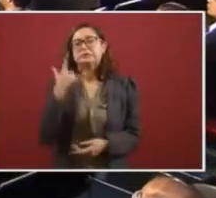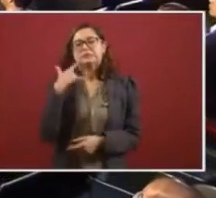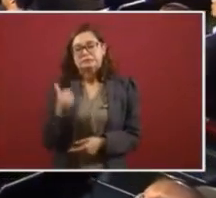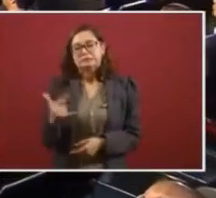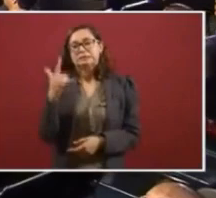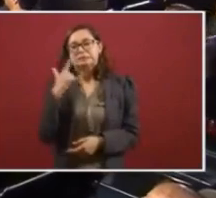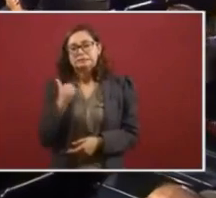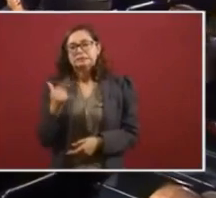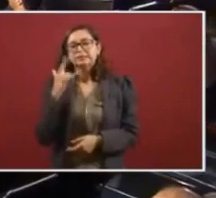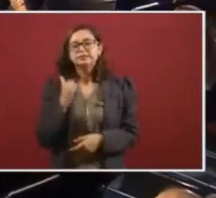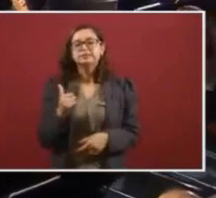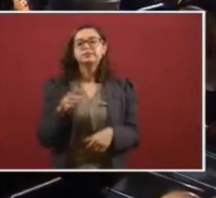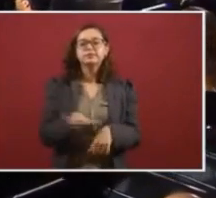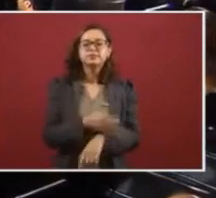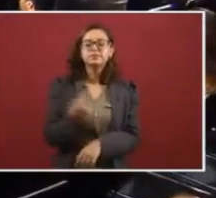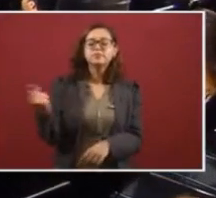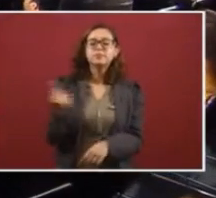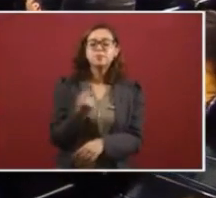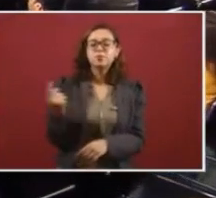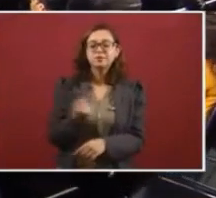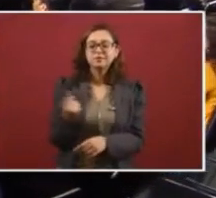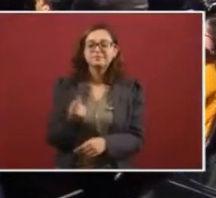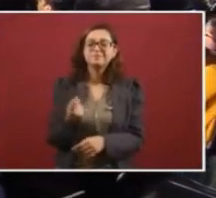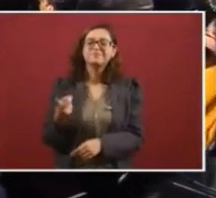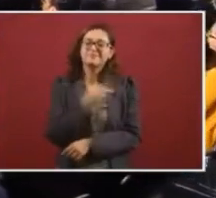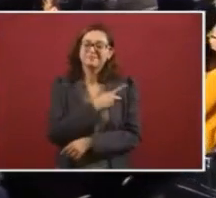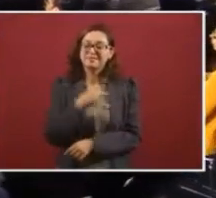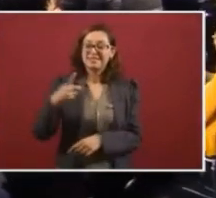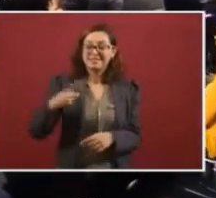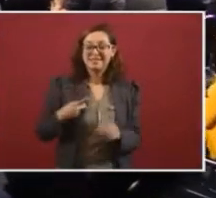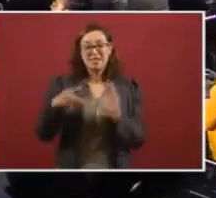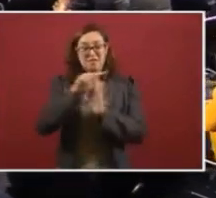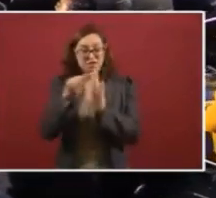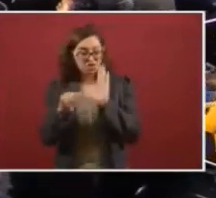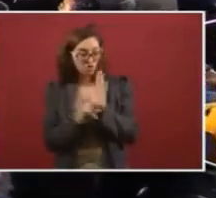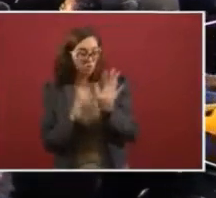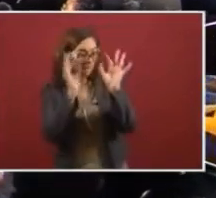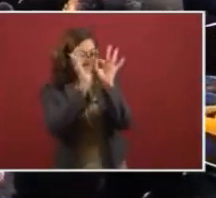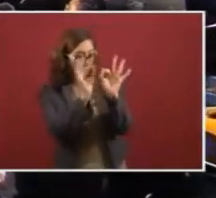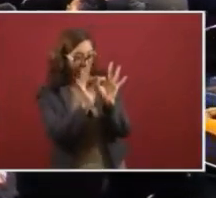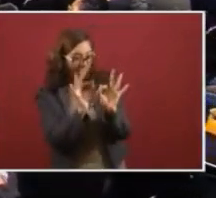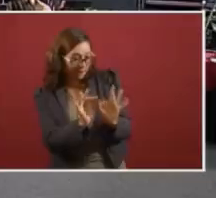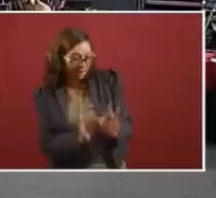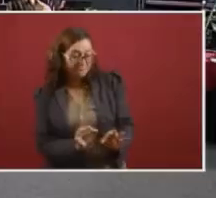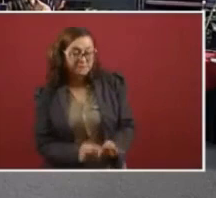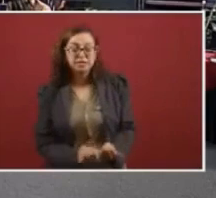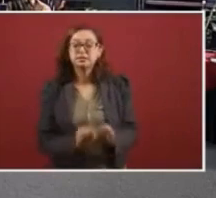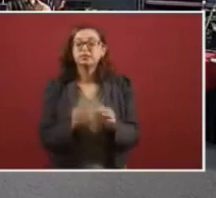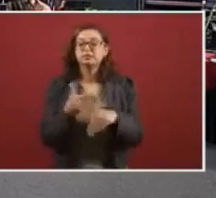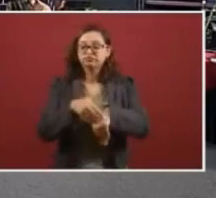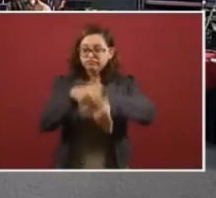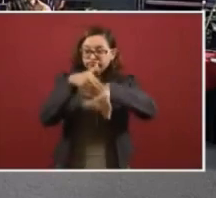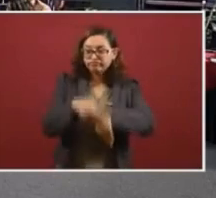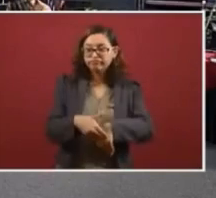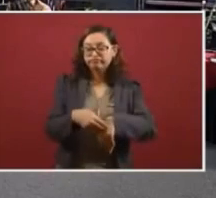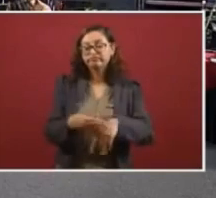It's hard. It's hard to work because it all has to be done at about the same